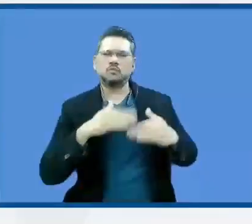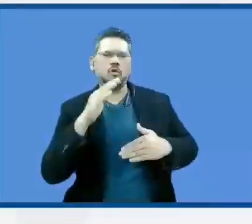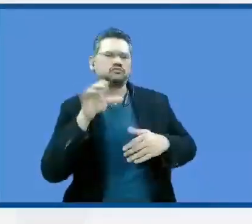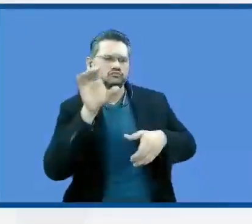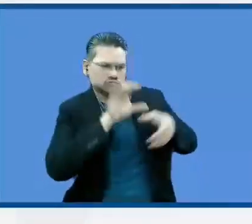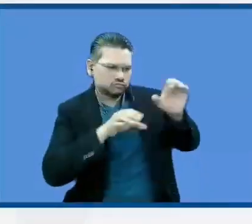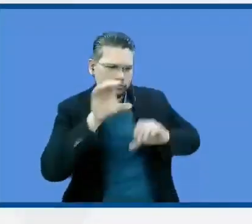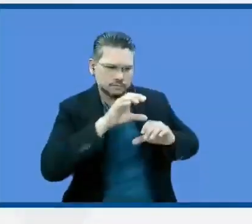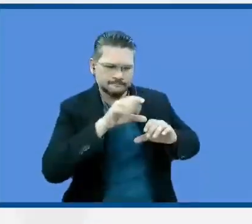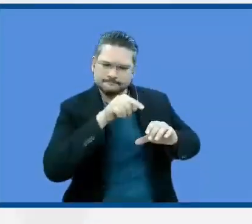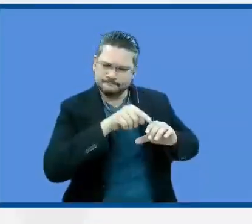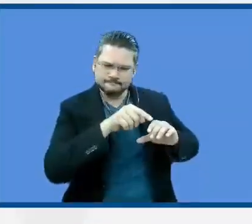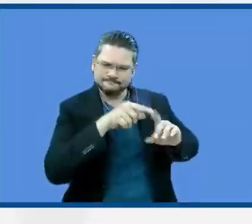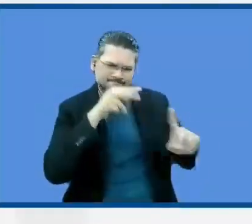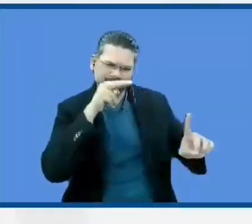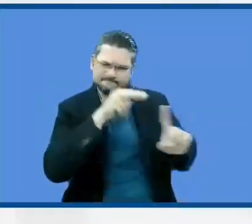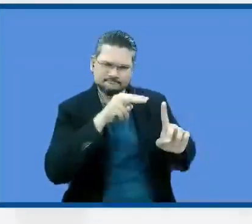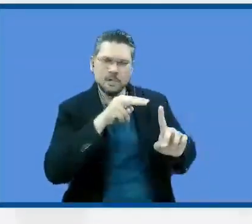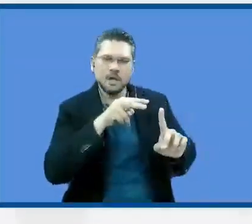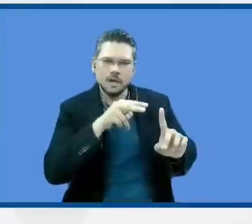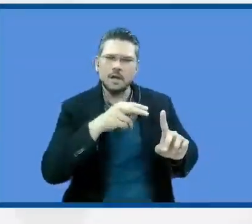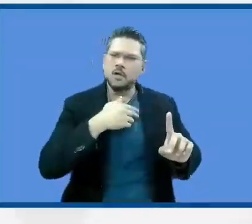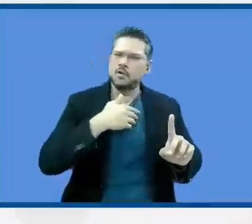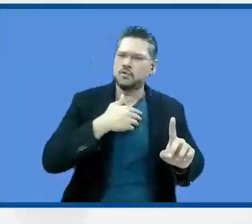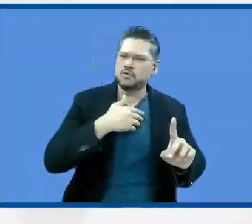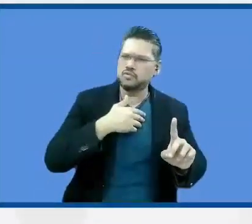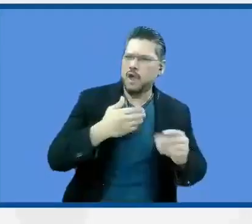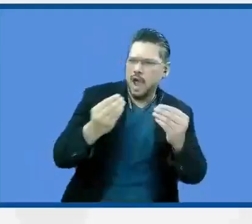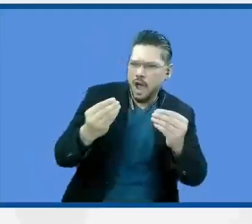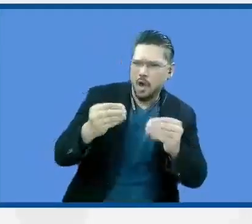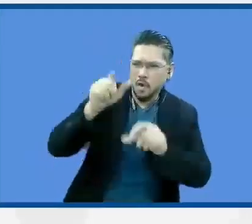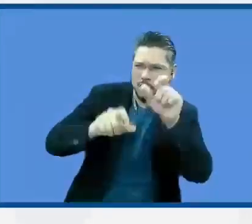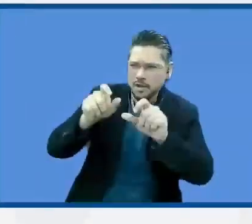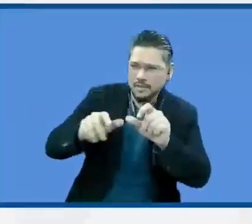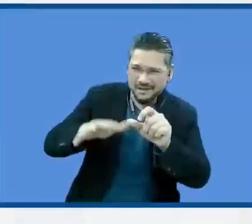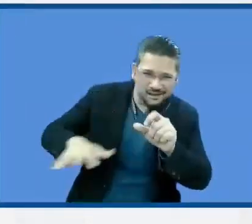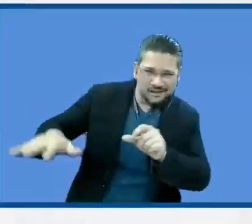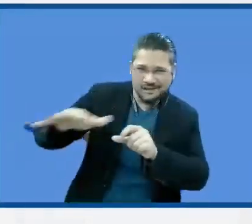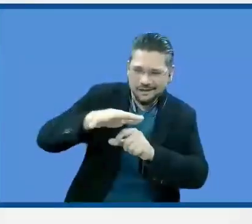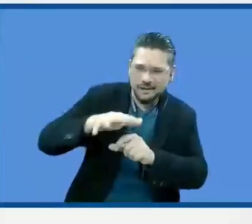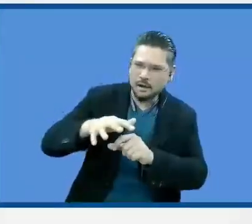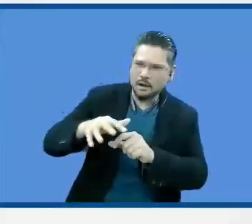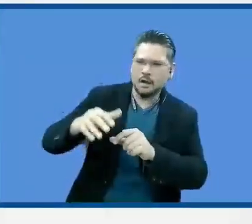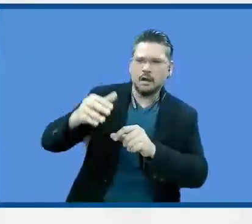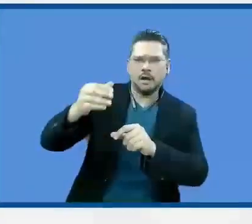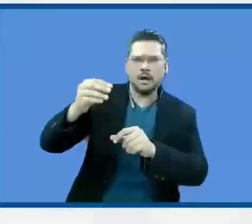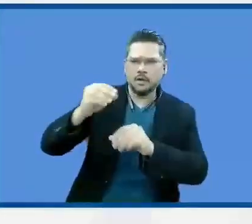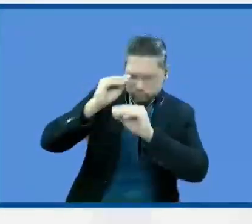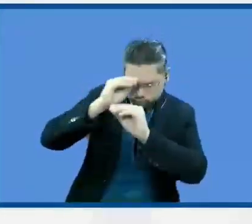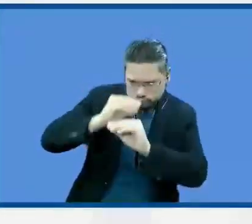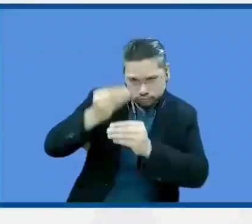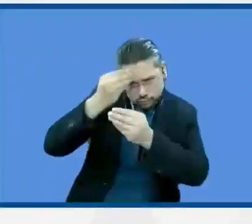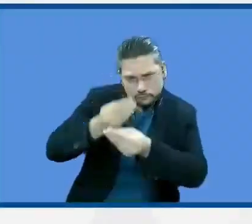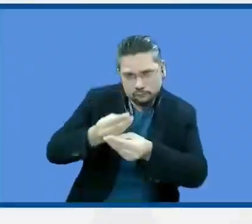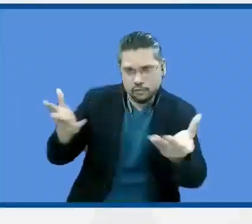the people and the population aware of it, to see exactly what is still essential, to have